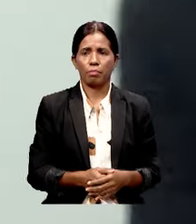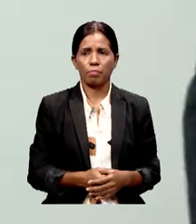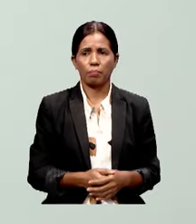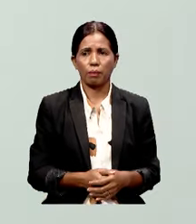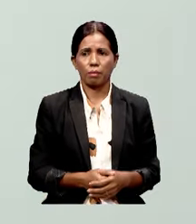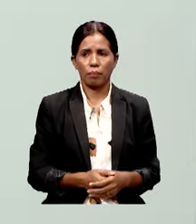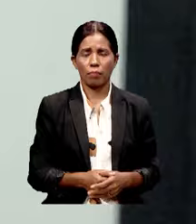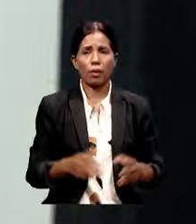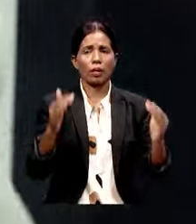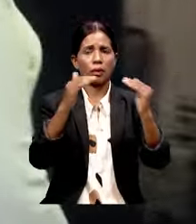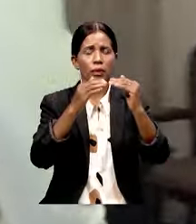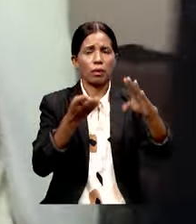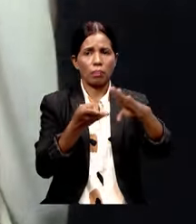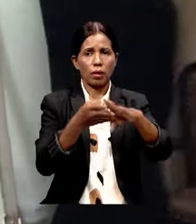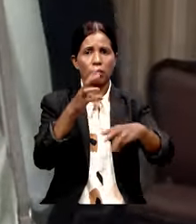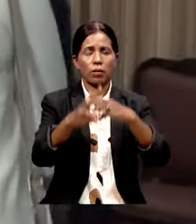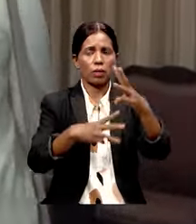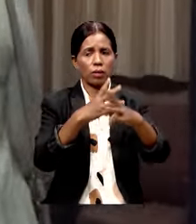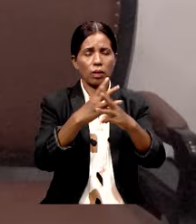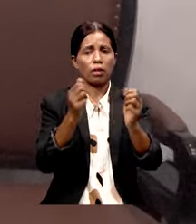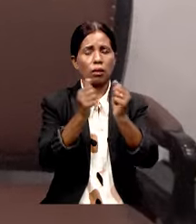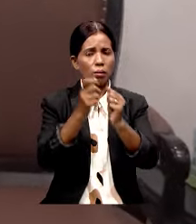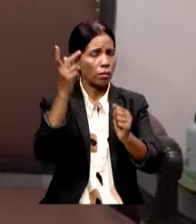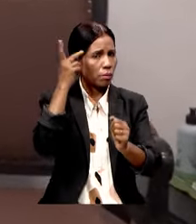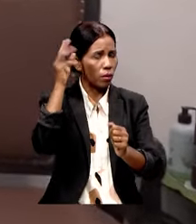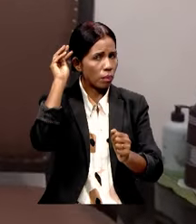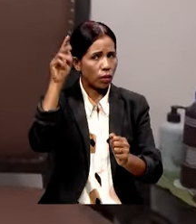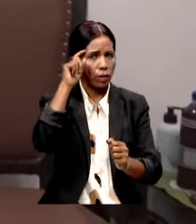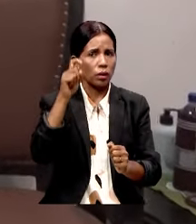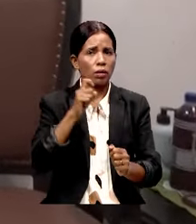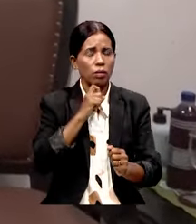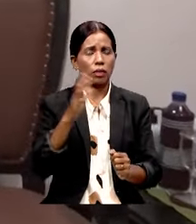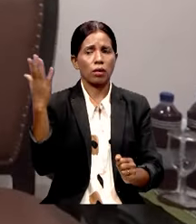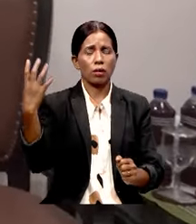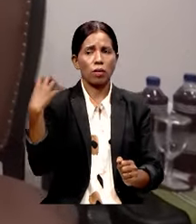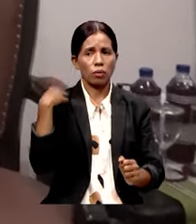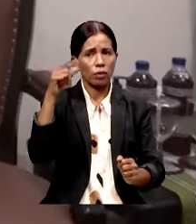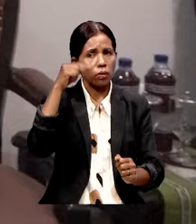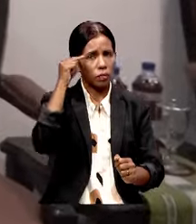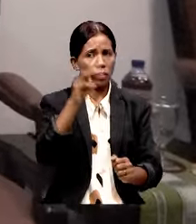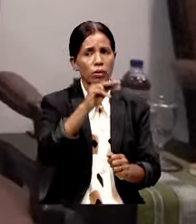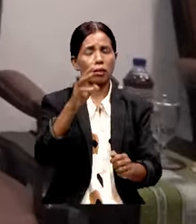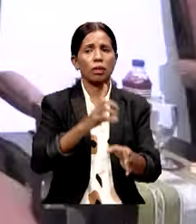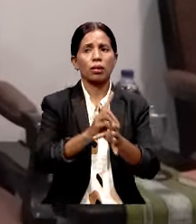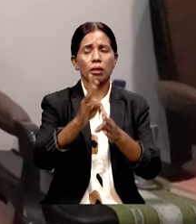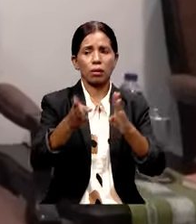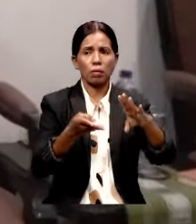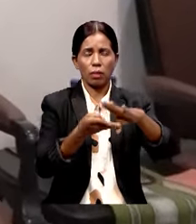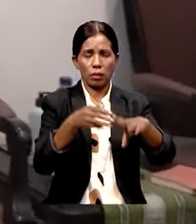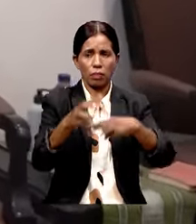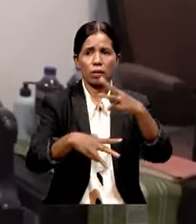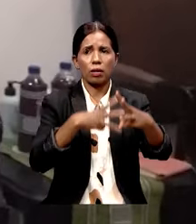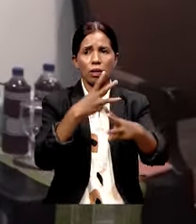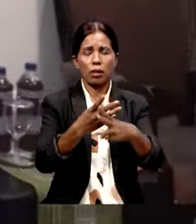Ha foi reunião entre Banco Mundial o primeiro-ministro Kairala Senana Guzmão e o Palácio Governo Segunda, né, diretor Banco Mundial Hateten, Banco